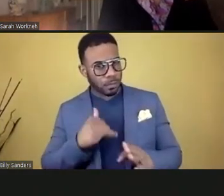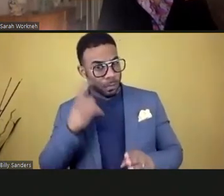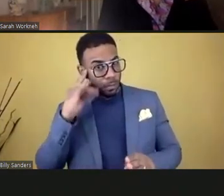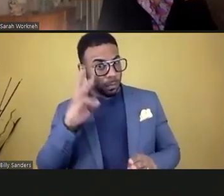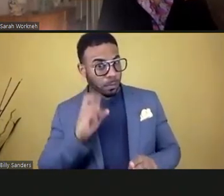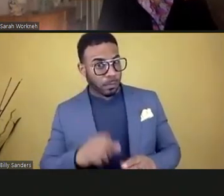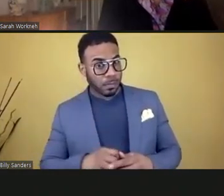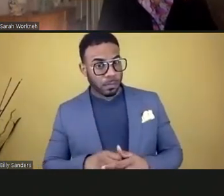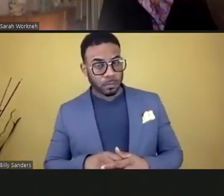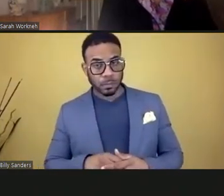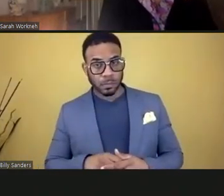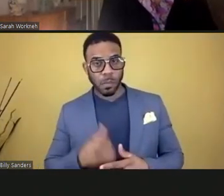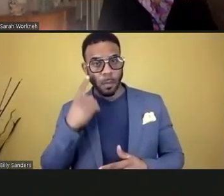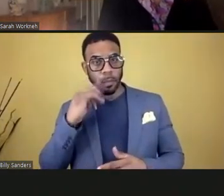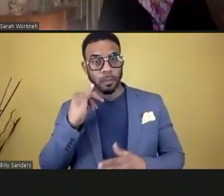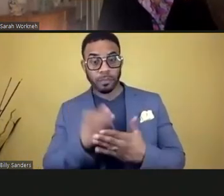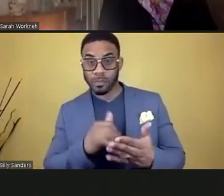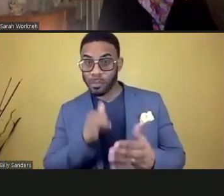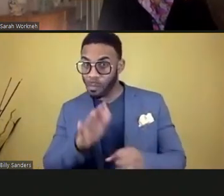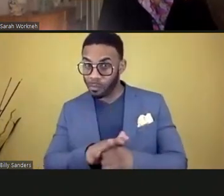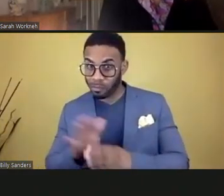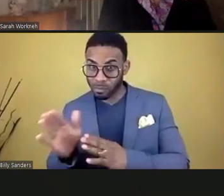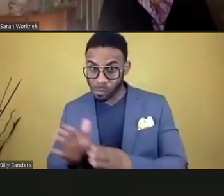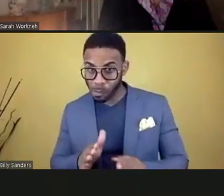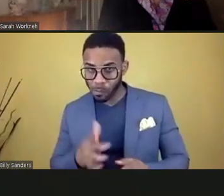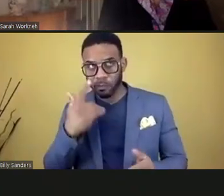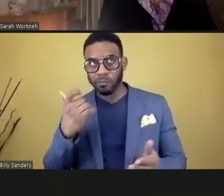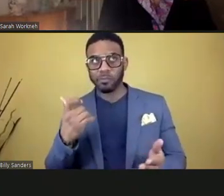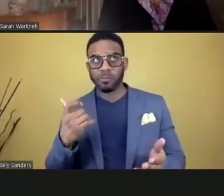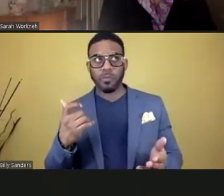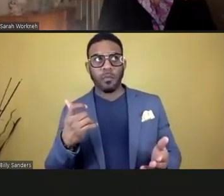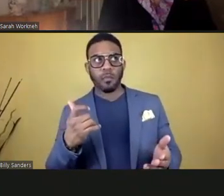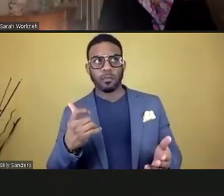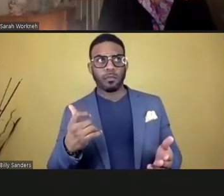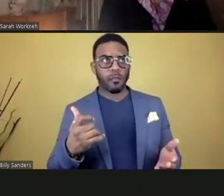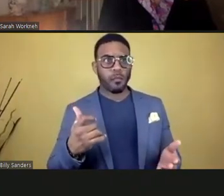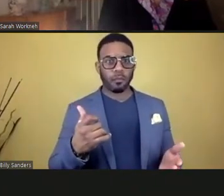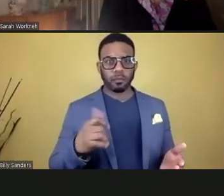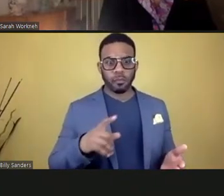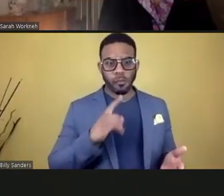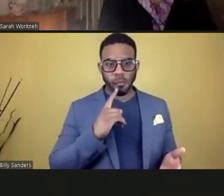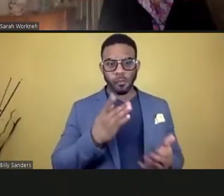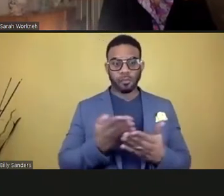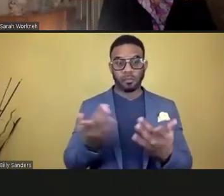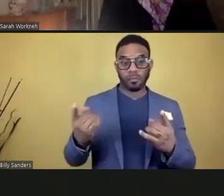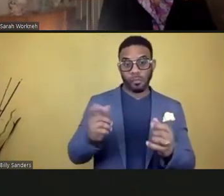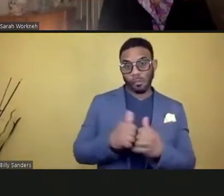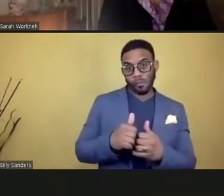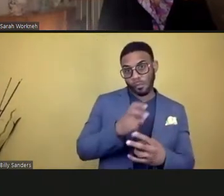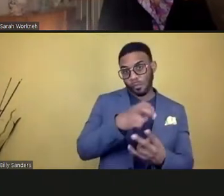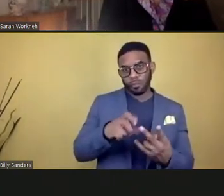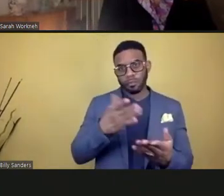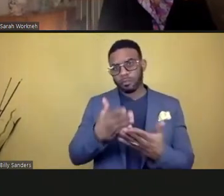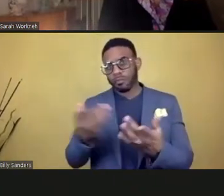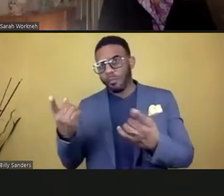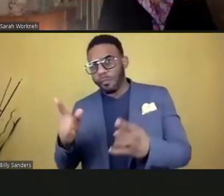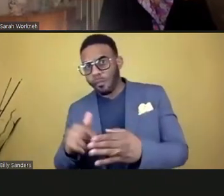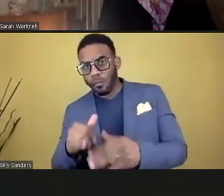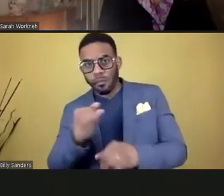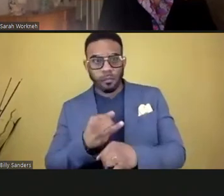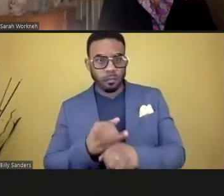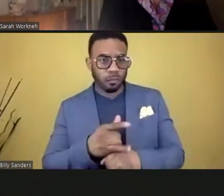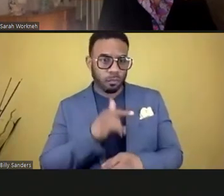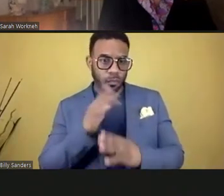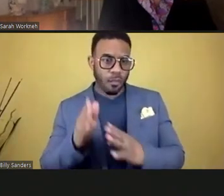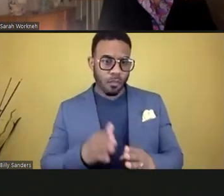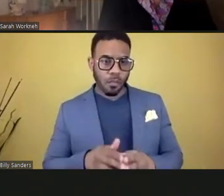were. I think the artist wasn't fully prepared because, you know, there's things that happen when you transition. There's things that happen in an institution that's not